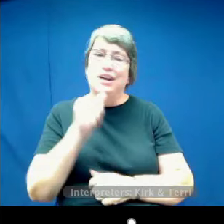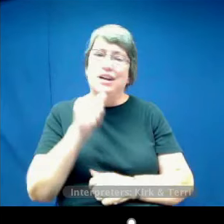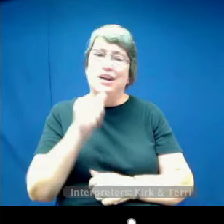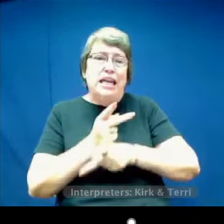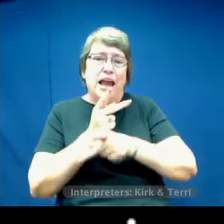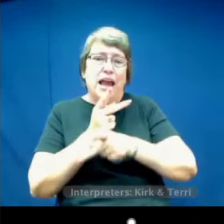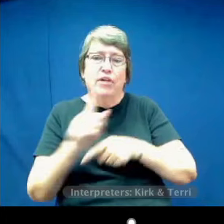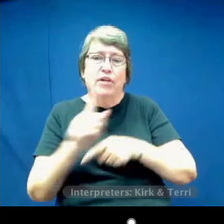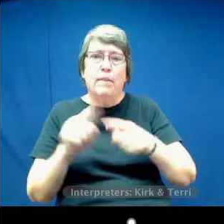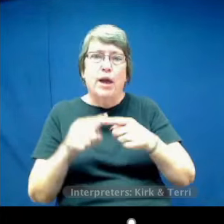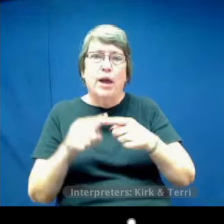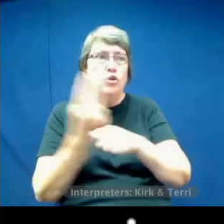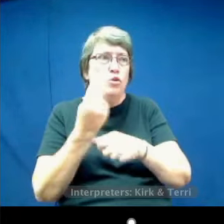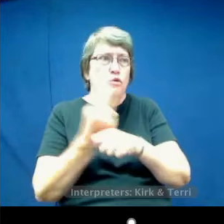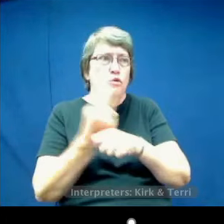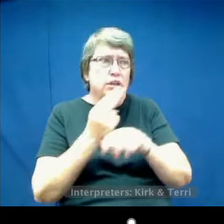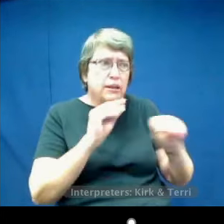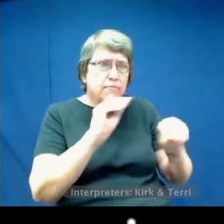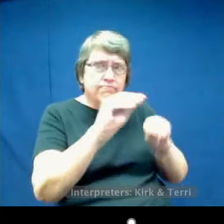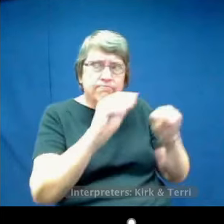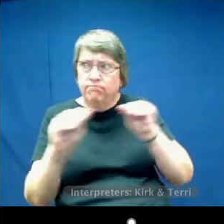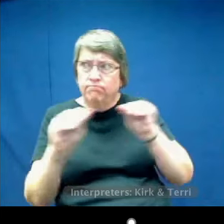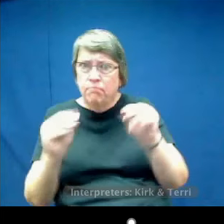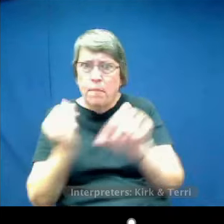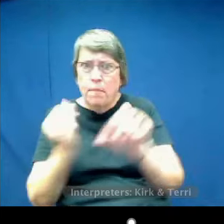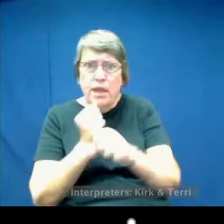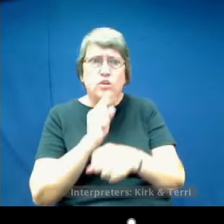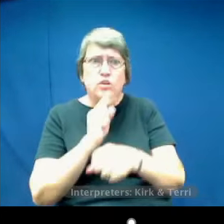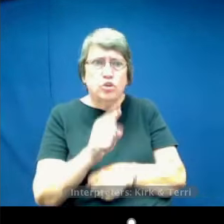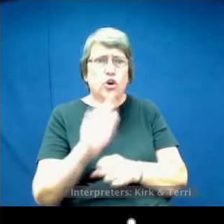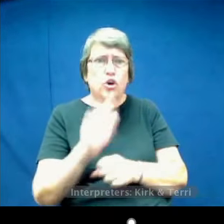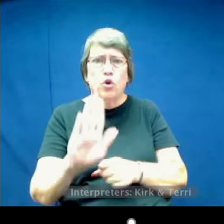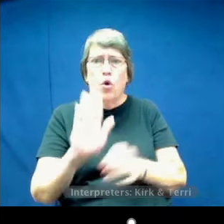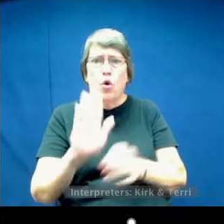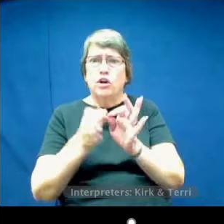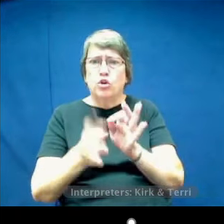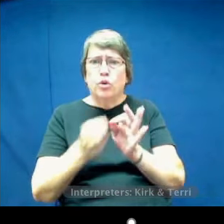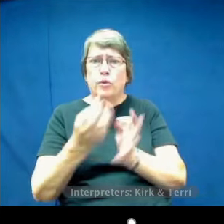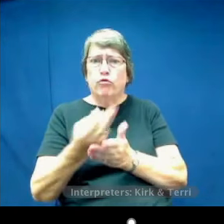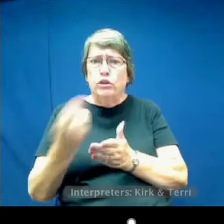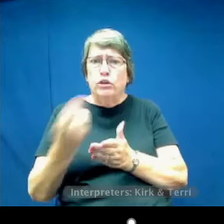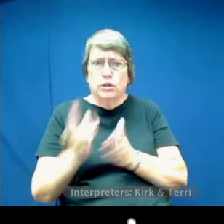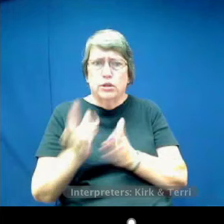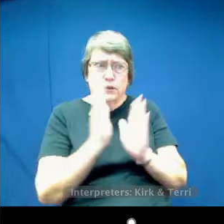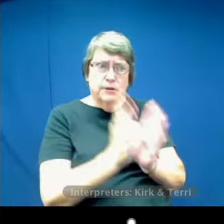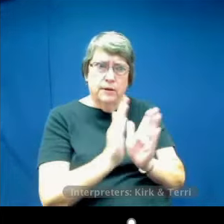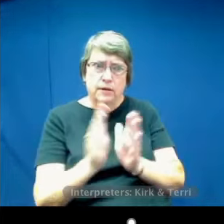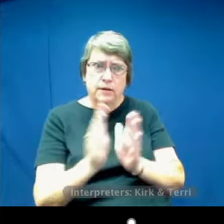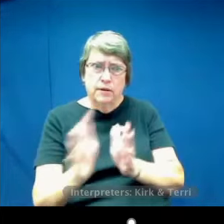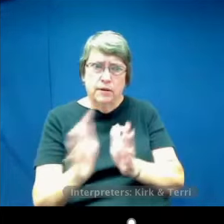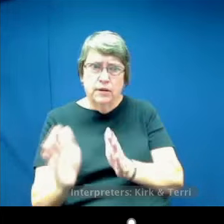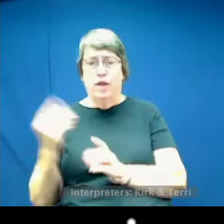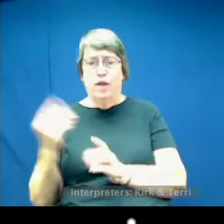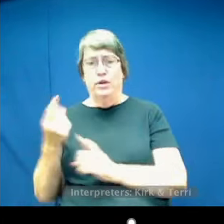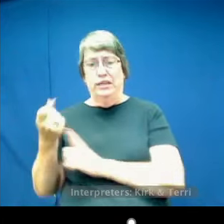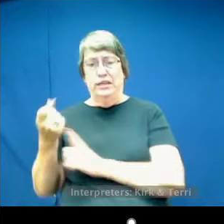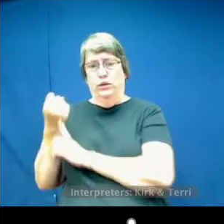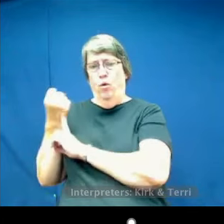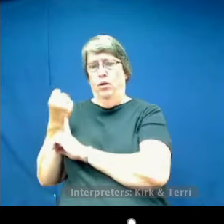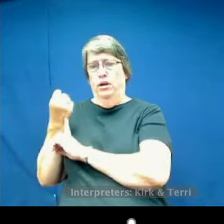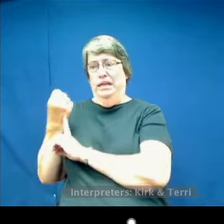resources so that you keep those lines clean and that you save a couple of interpreters at least for the court